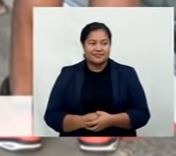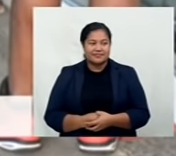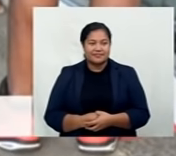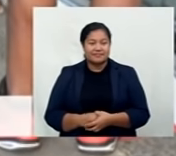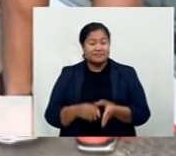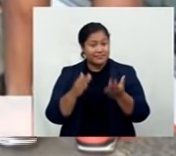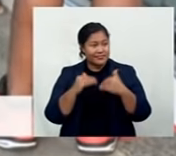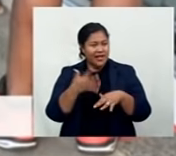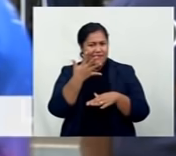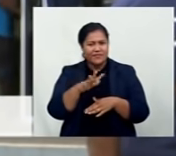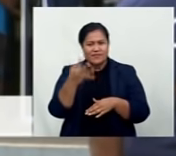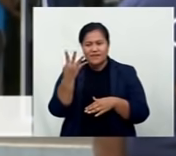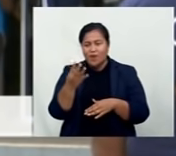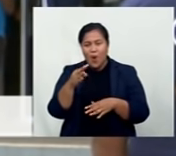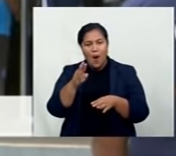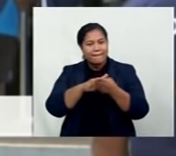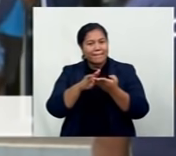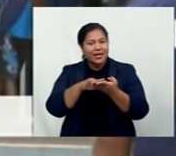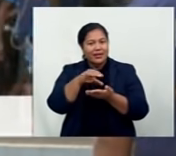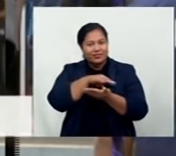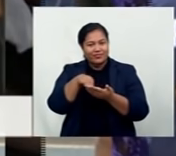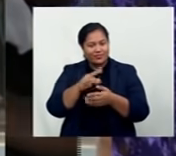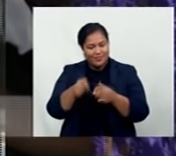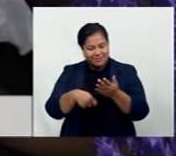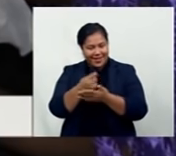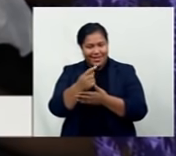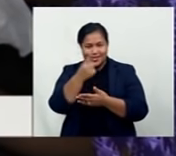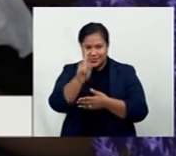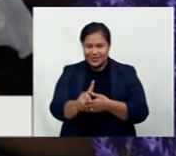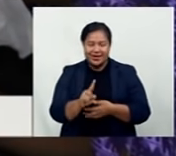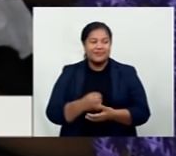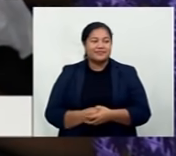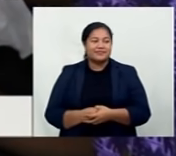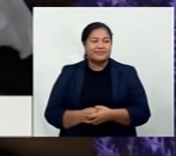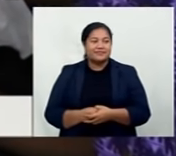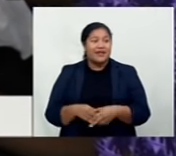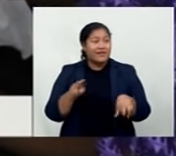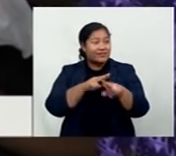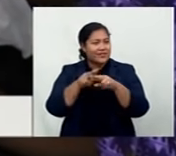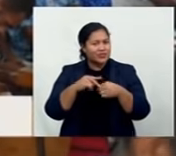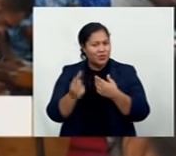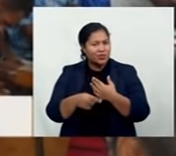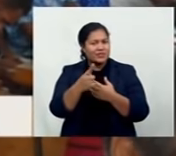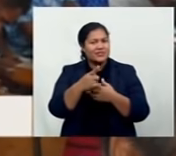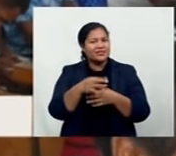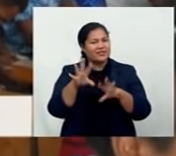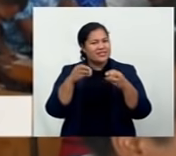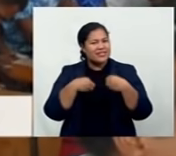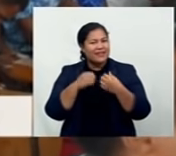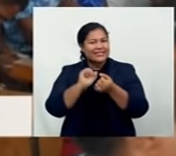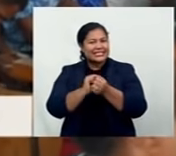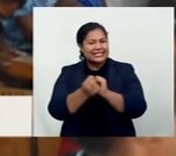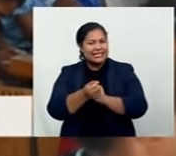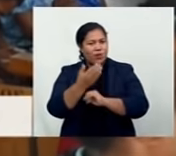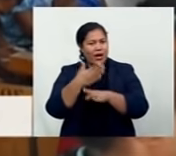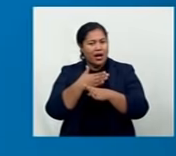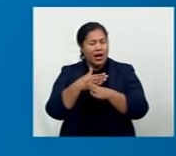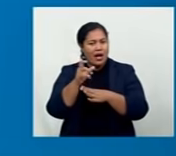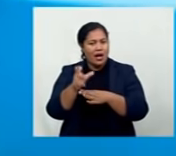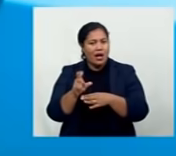Up ahead, $54 million payout for today. And Fijians continue to get seasonal employment.